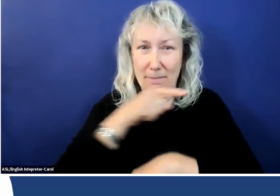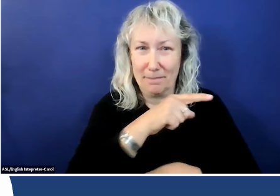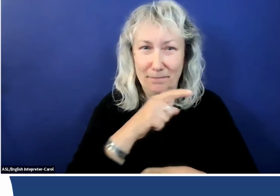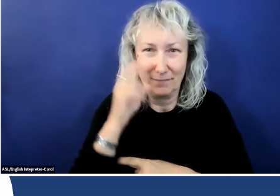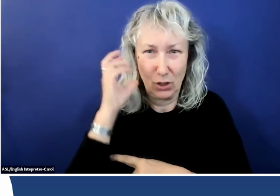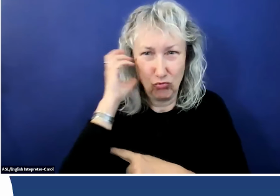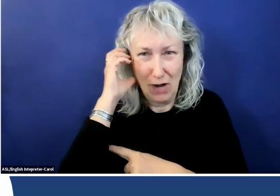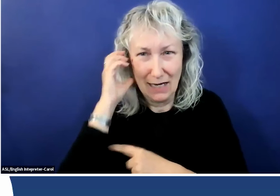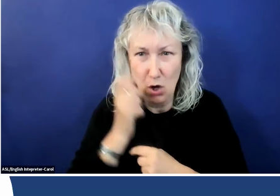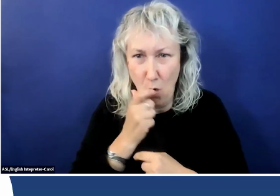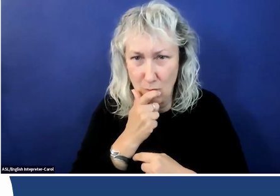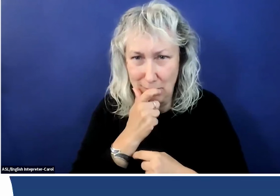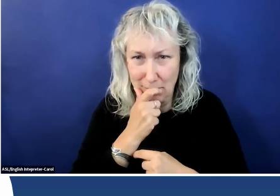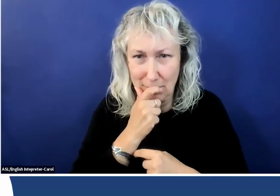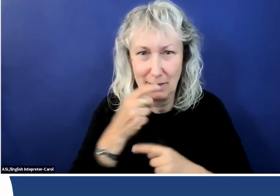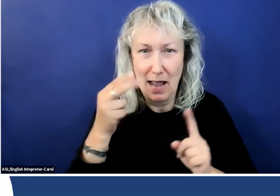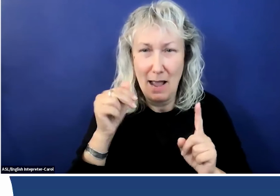enthusiast, and animal rescuer.